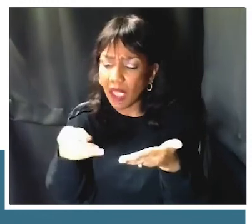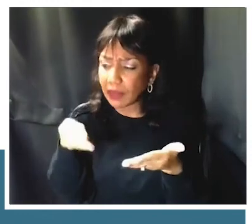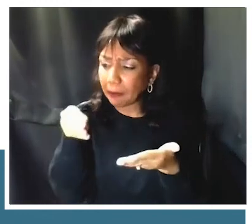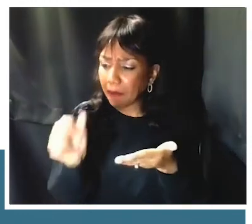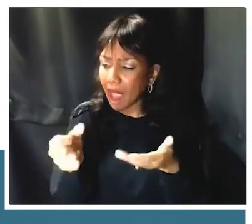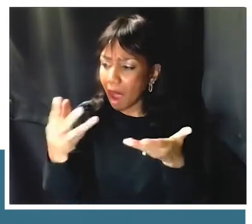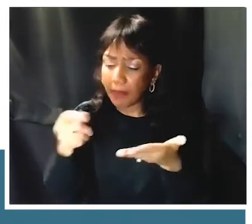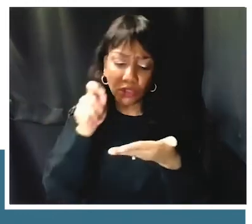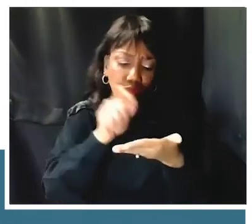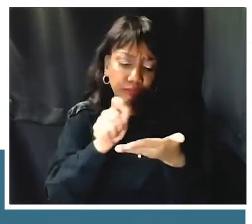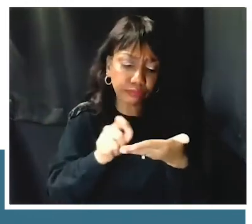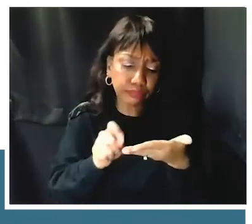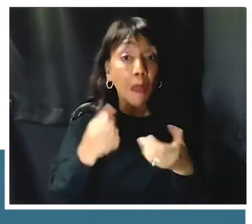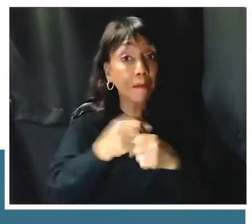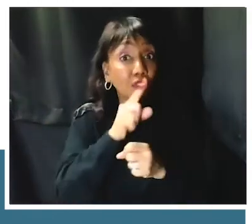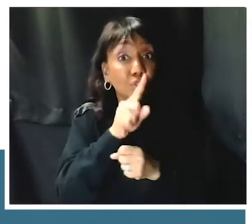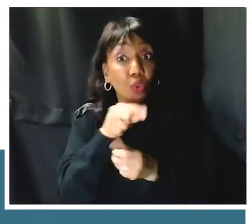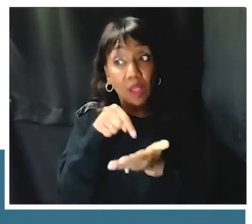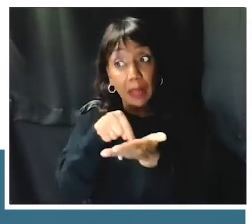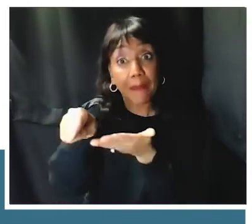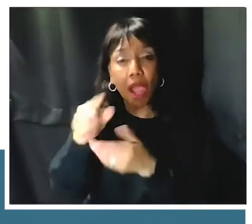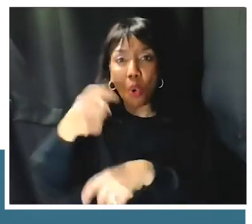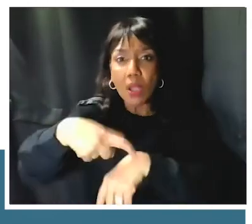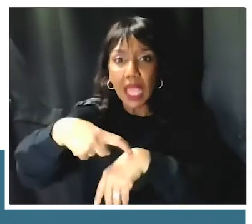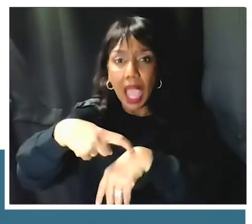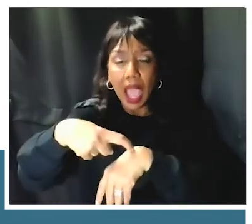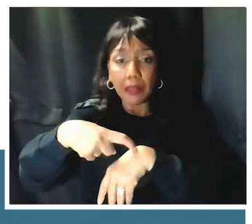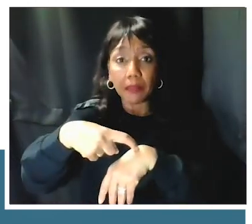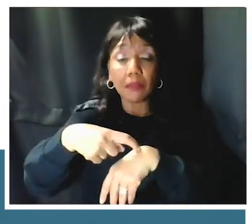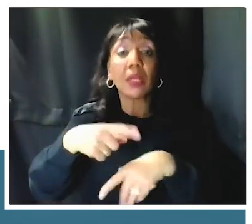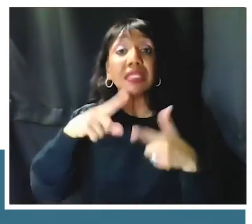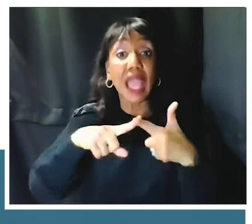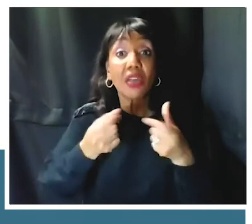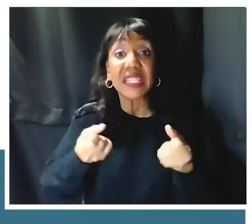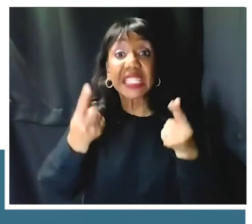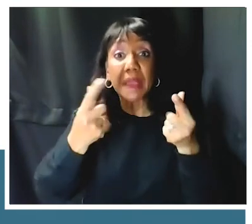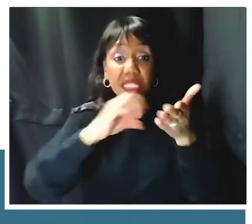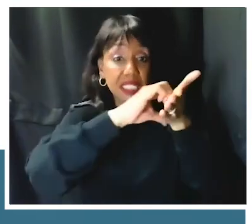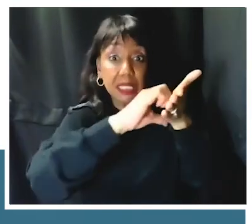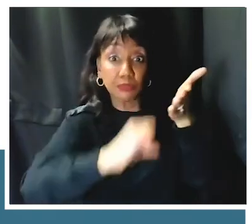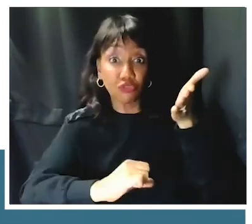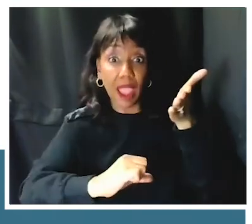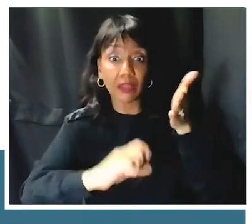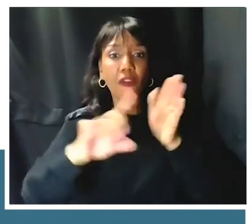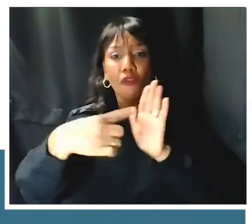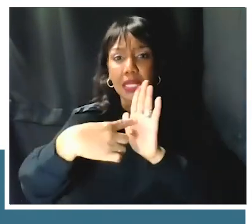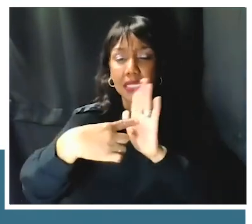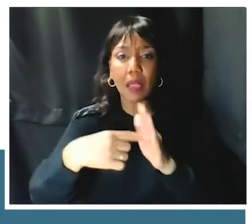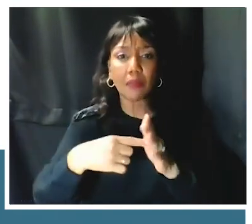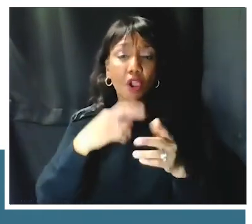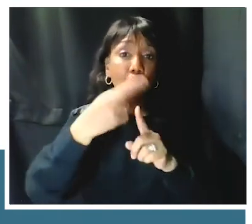your payments are received on time. Subtract the amount of the expenses. For